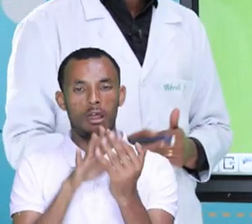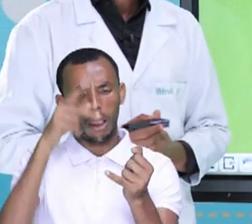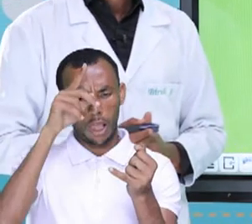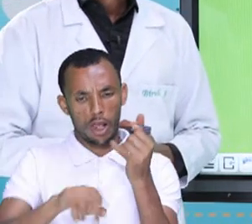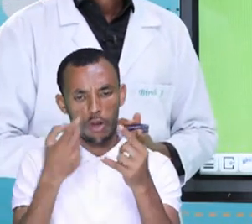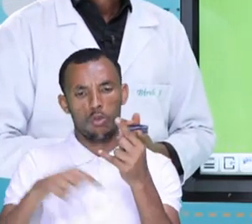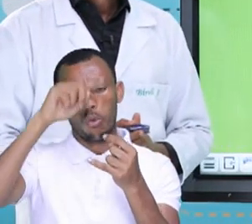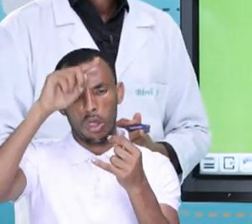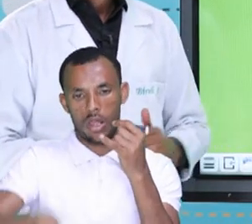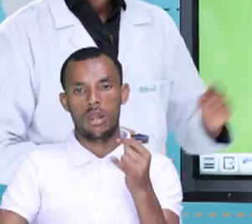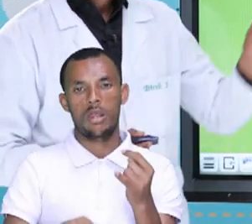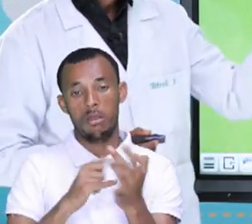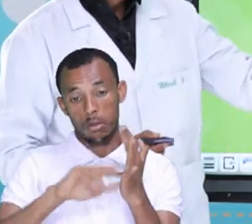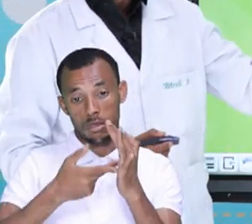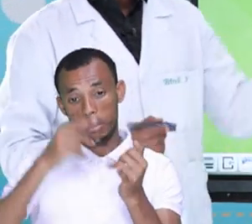end-to-end overlap.